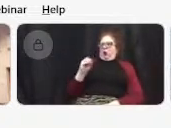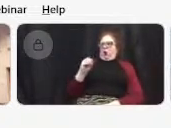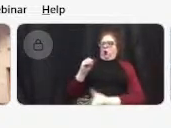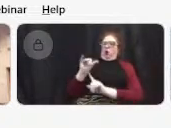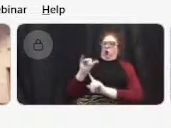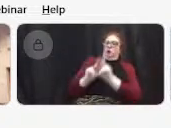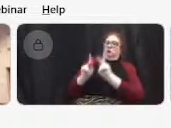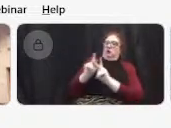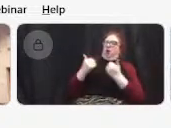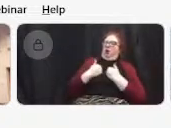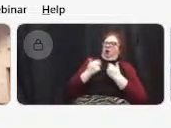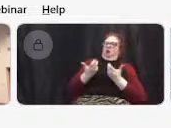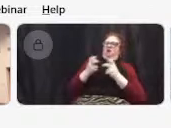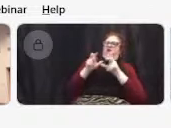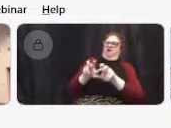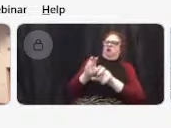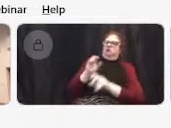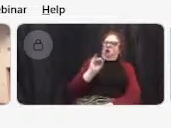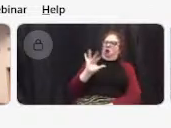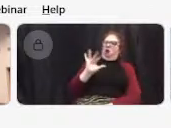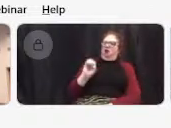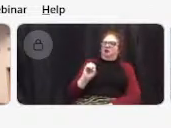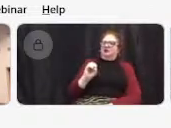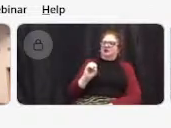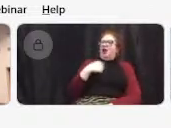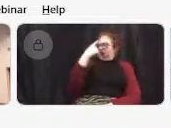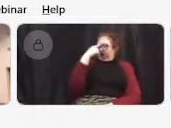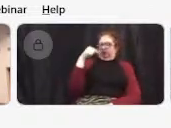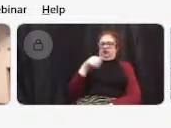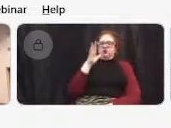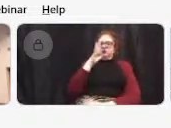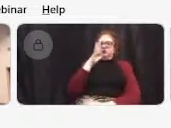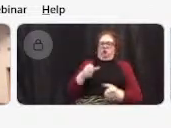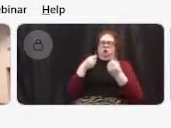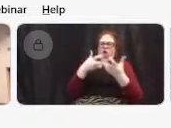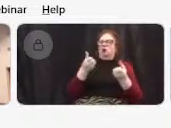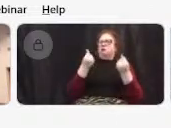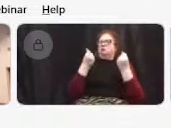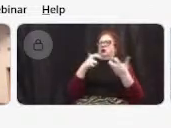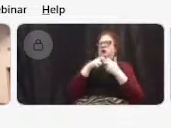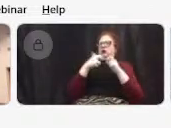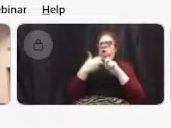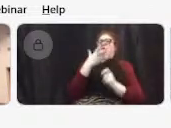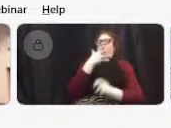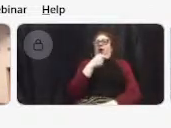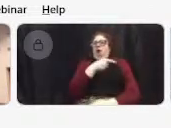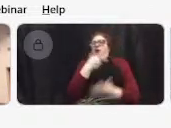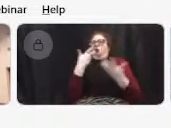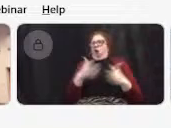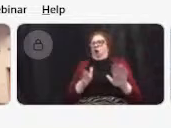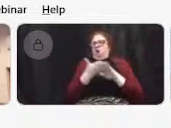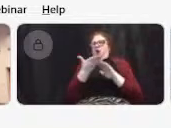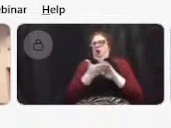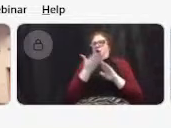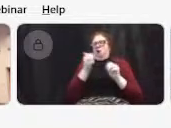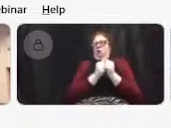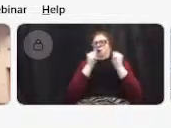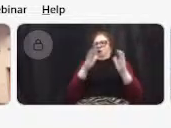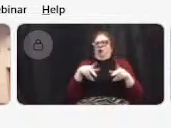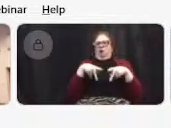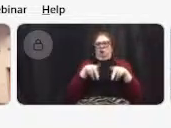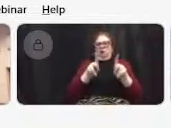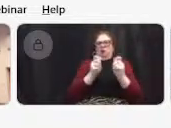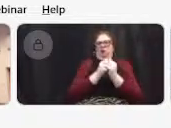I think it's going to cause a lot of problems, and it already has since he ran it without a permit or without a